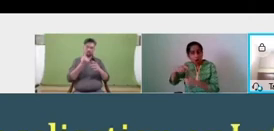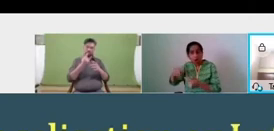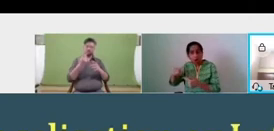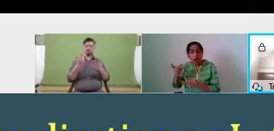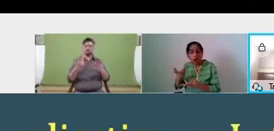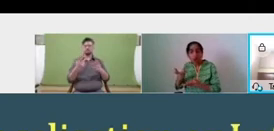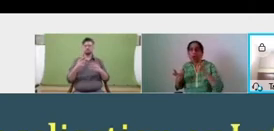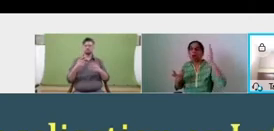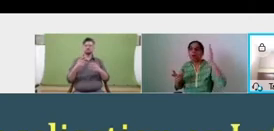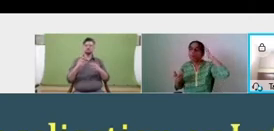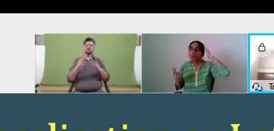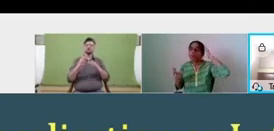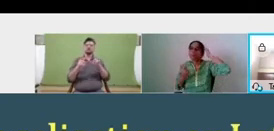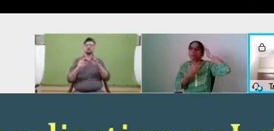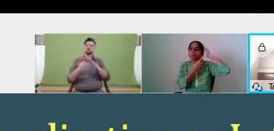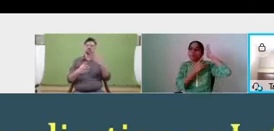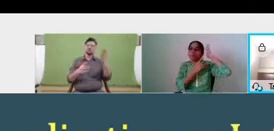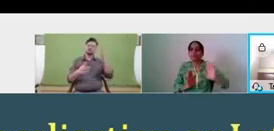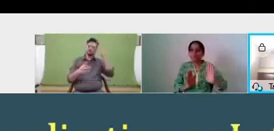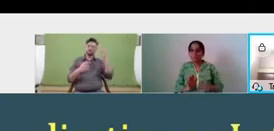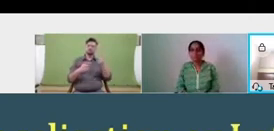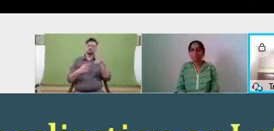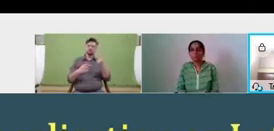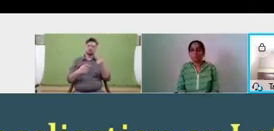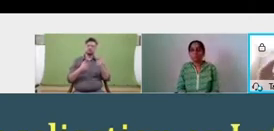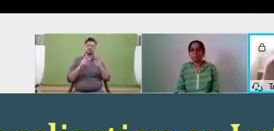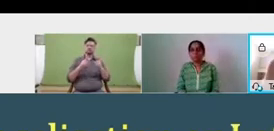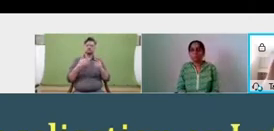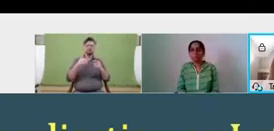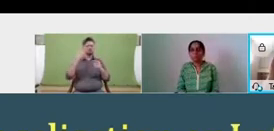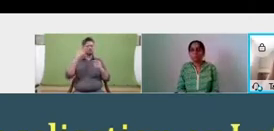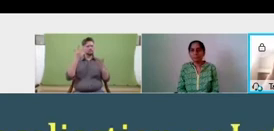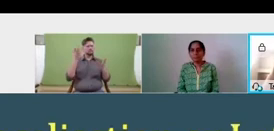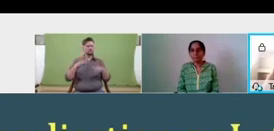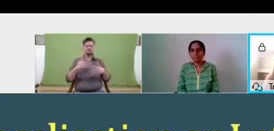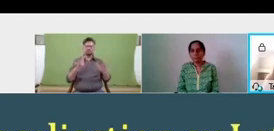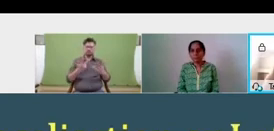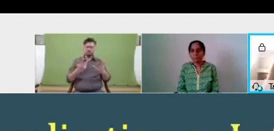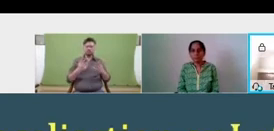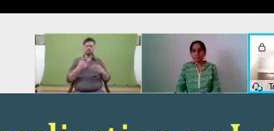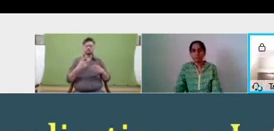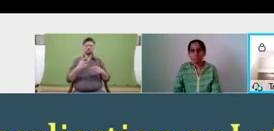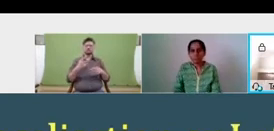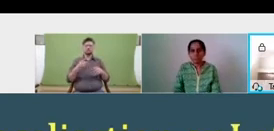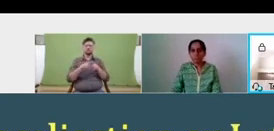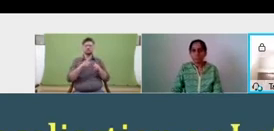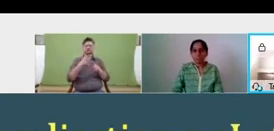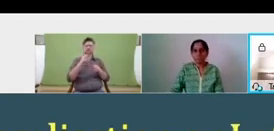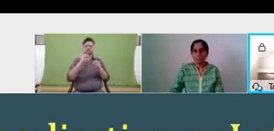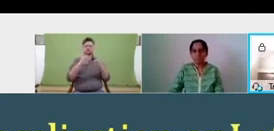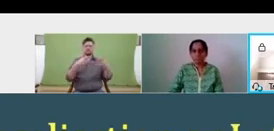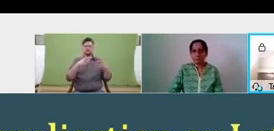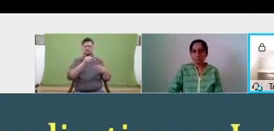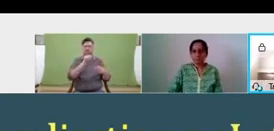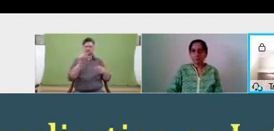to look at uh language uh language let's say this is one thing i've written here deaf uh stroke victims okay